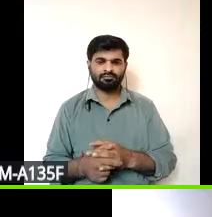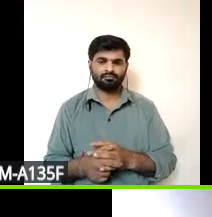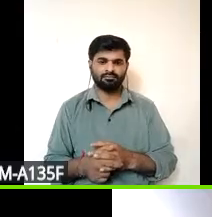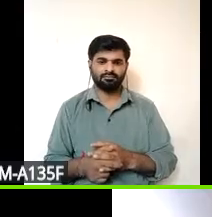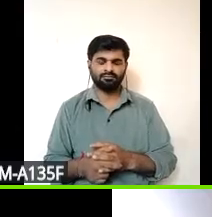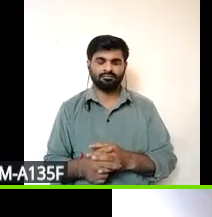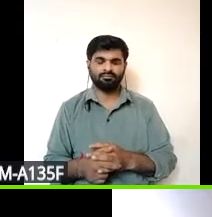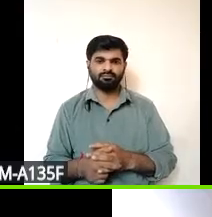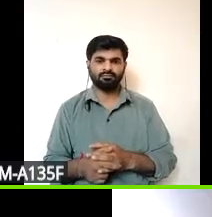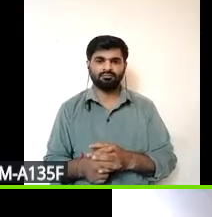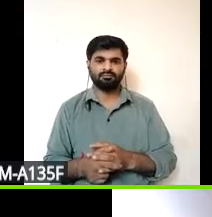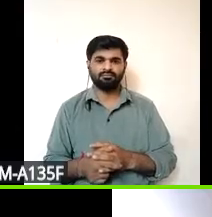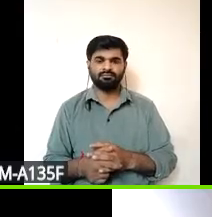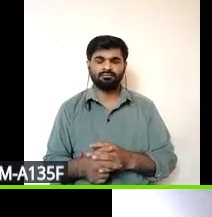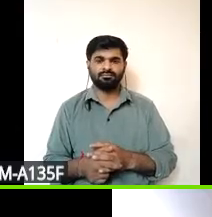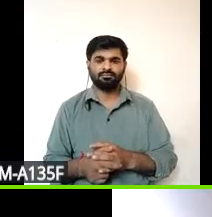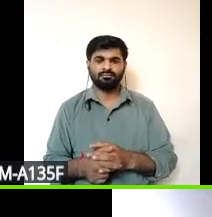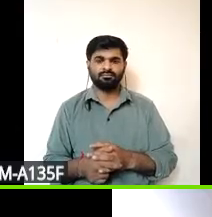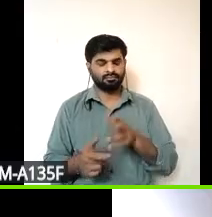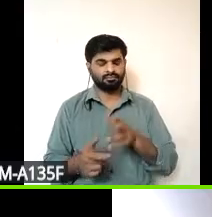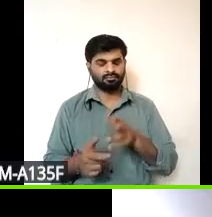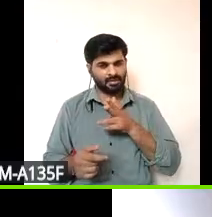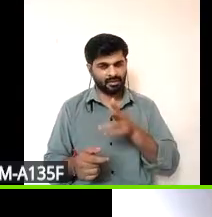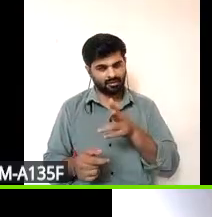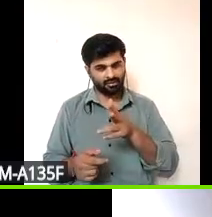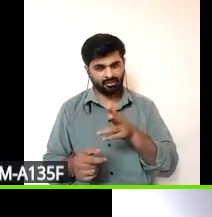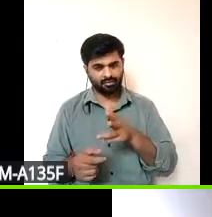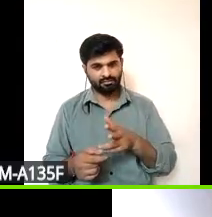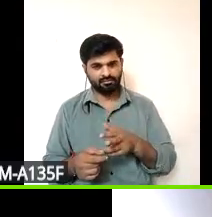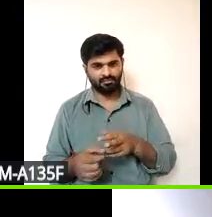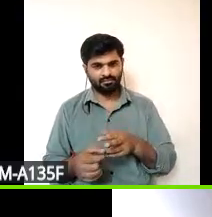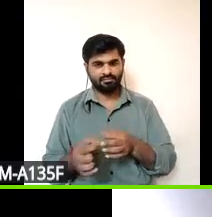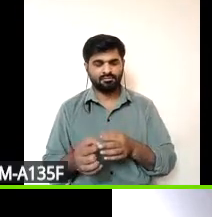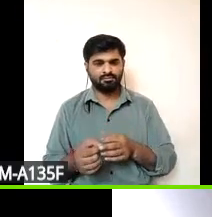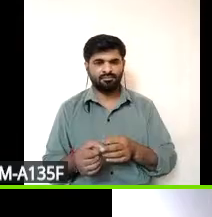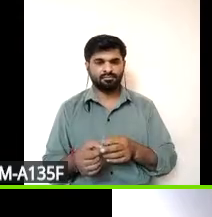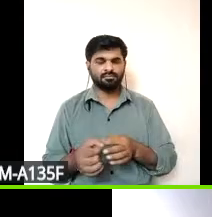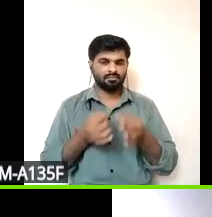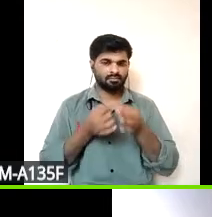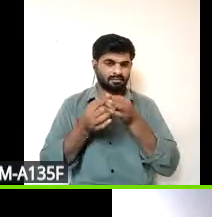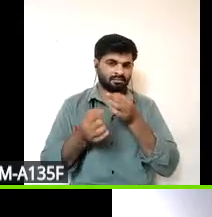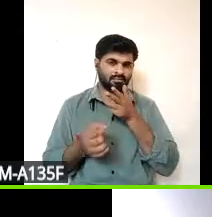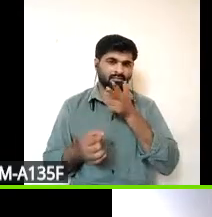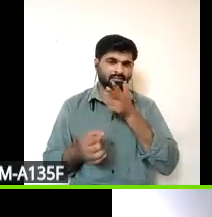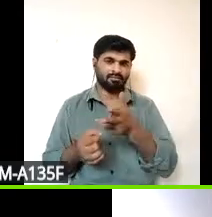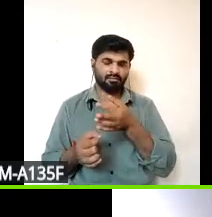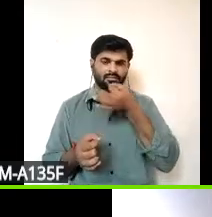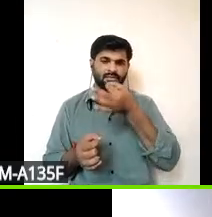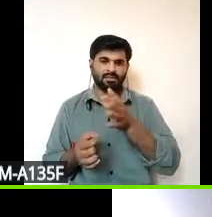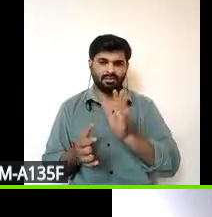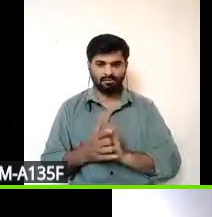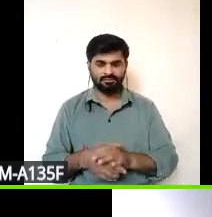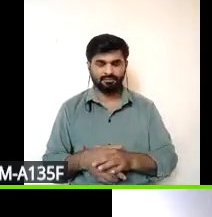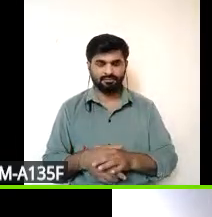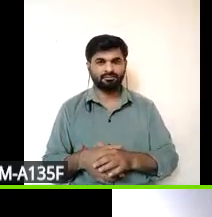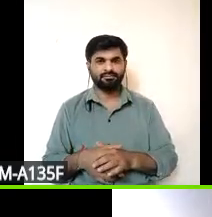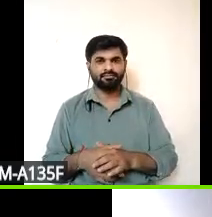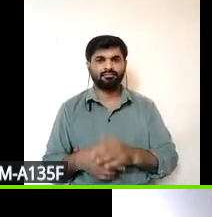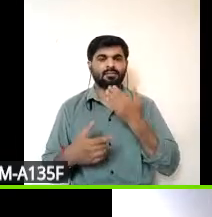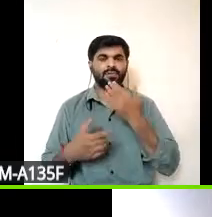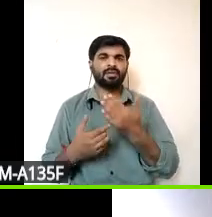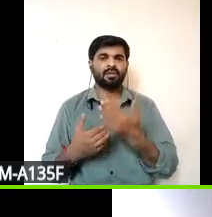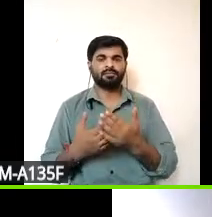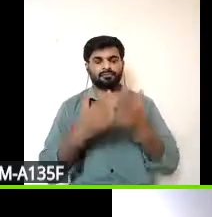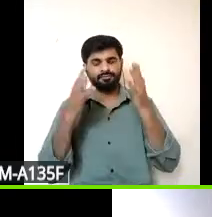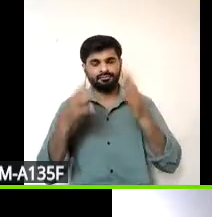Sorry. Yeah, if tell me that, if when it's like Sure, two sure, sure. minutes, just let me know. Sure, please. Thank you so much. Yeah, I